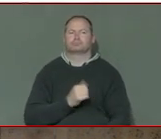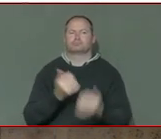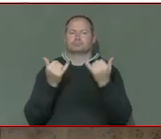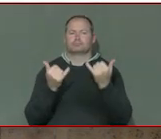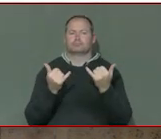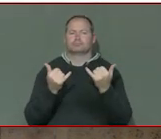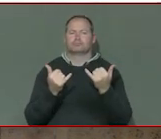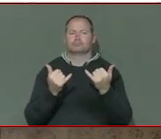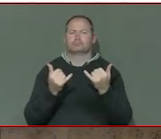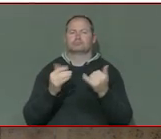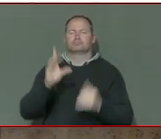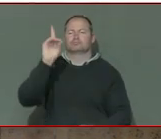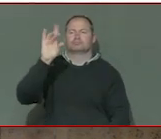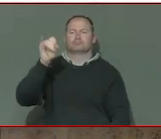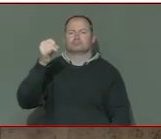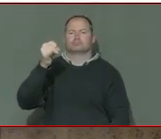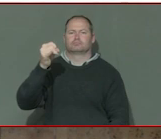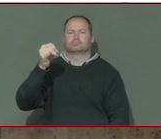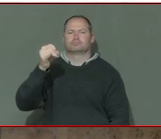DJ, how do we post it?